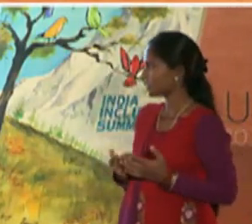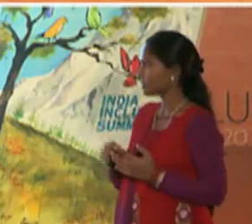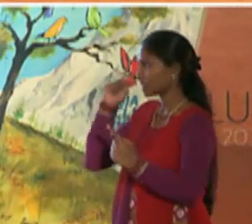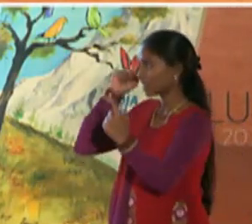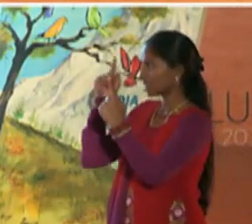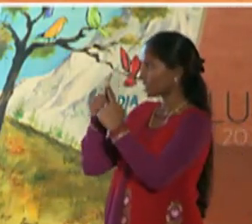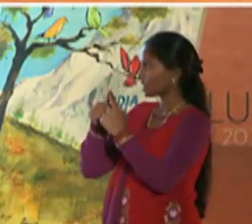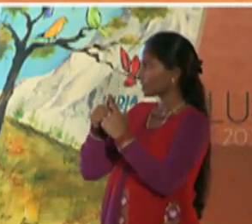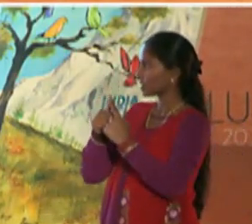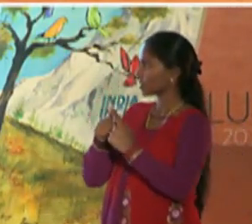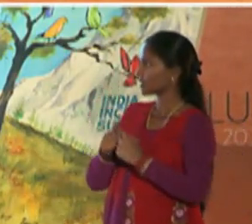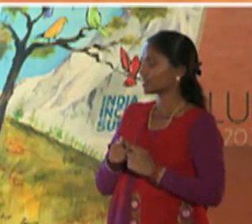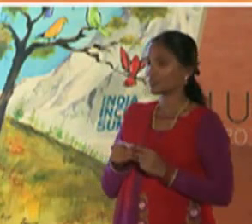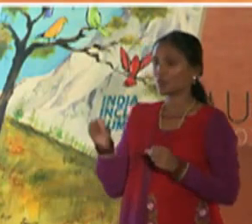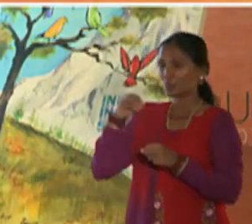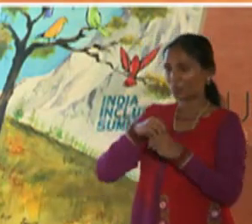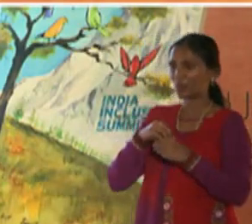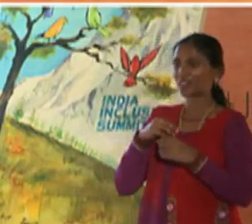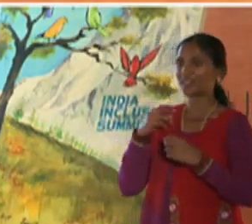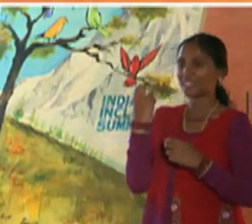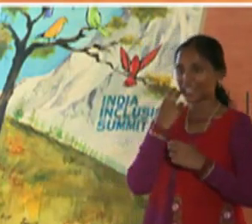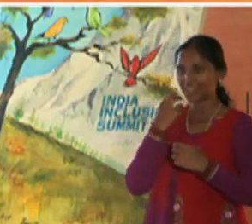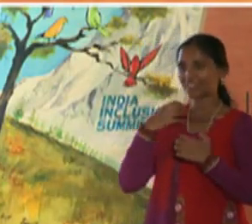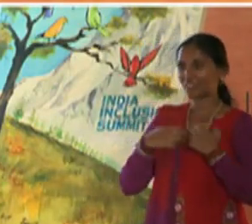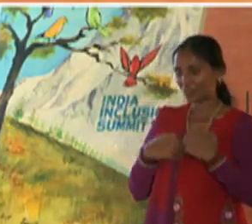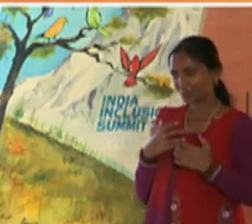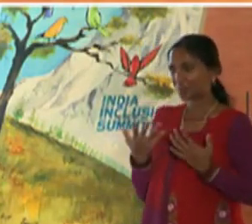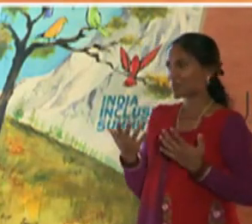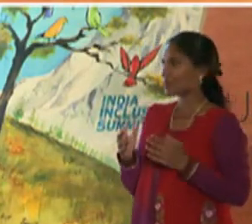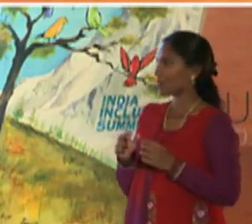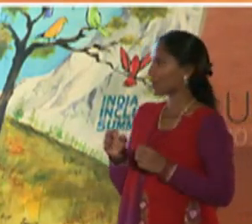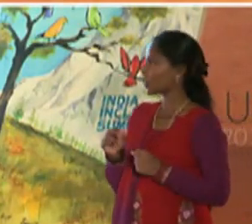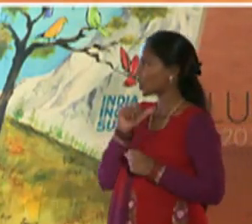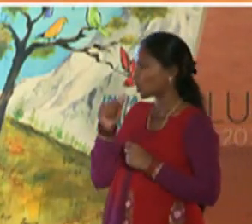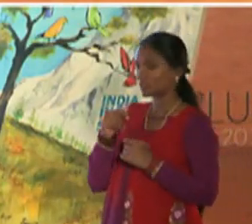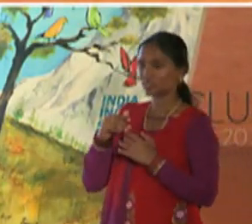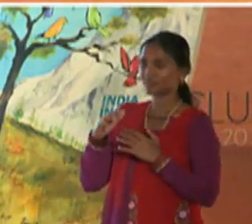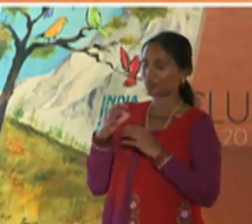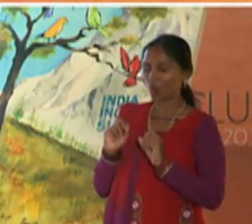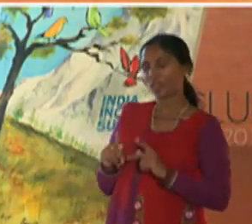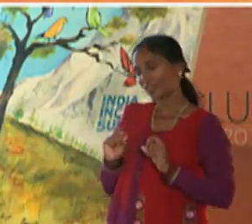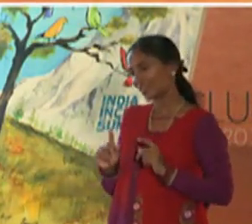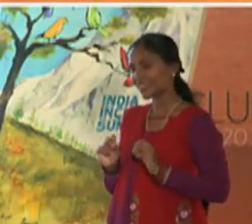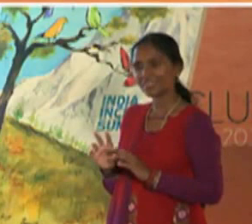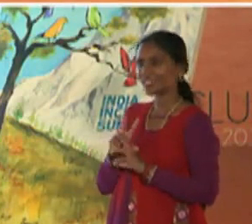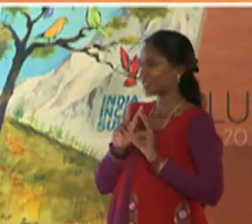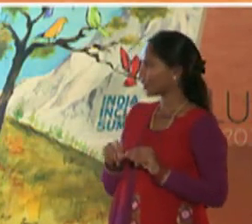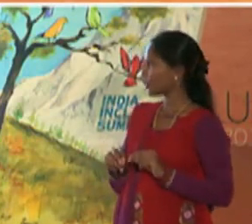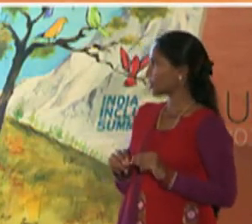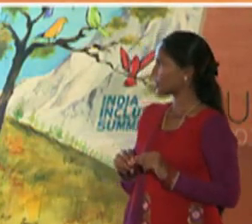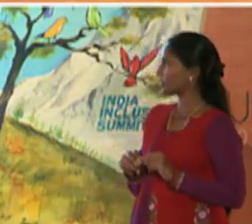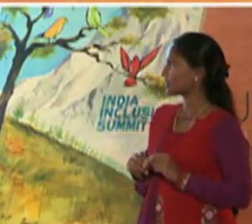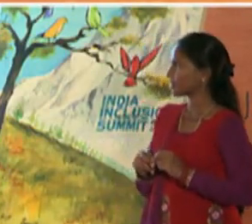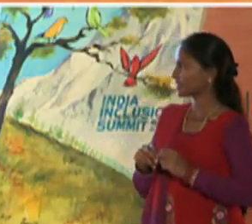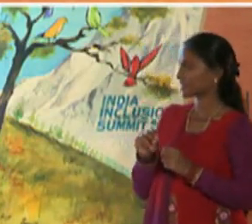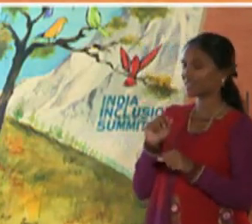be an entertaining film that doesn't compromise on the stereotypes and does the